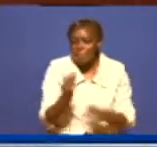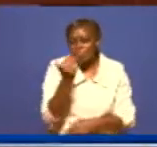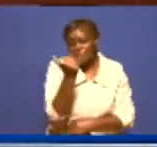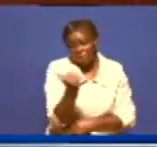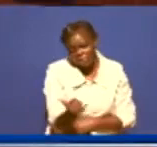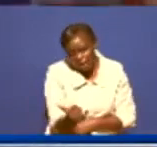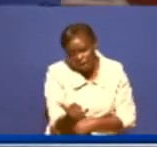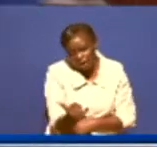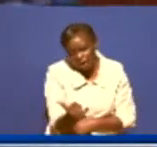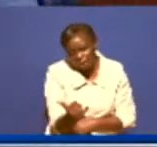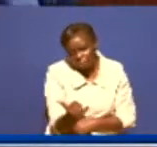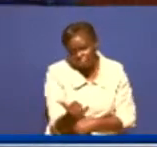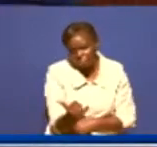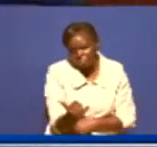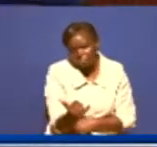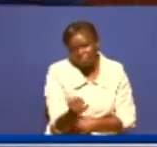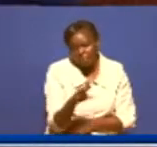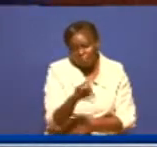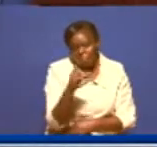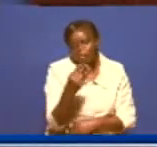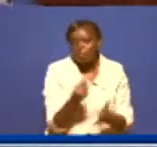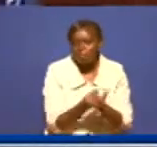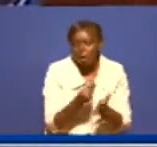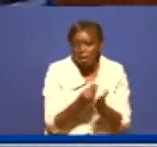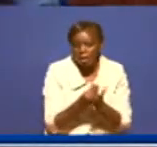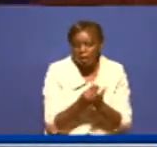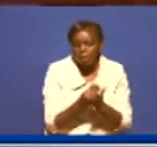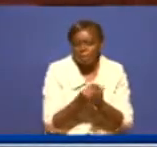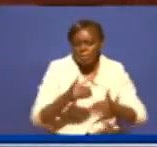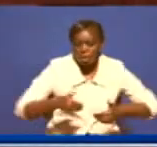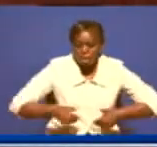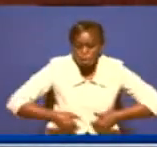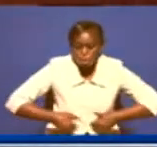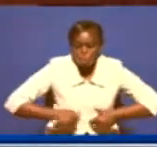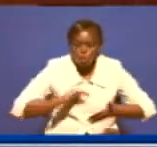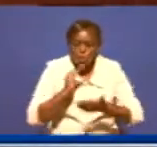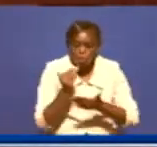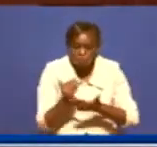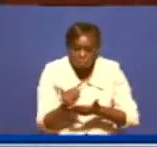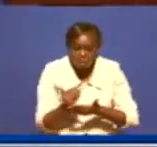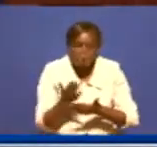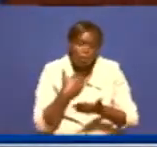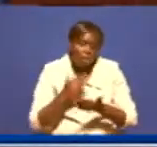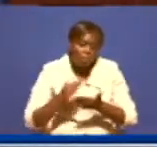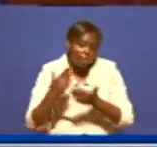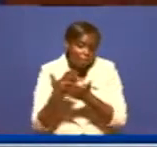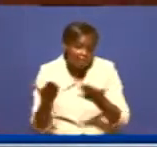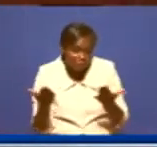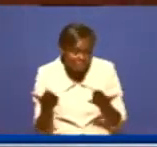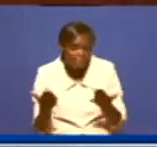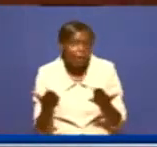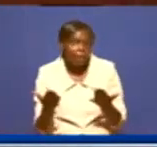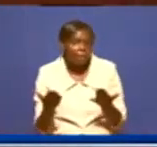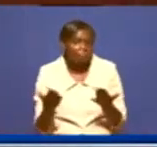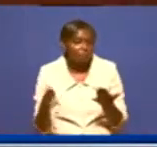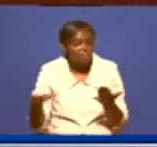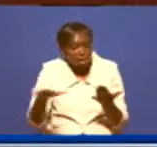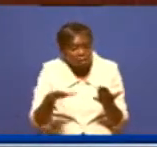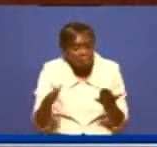have taken money, maybe youth fund. You want to rent somewhere in